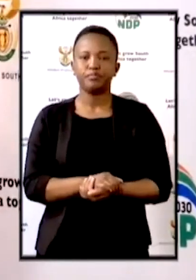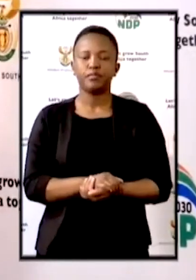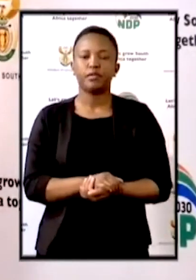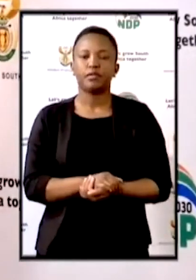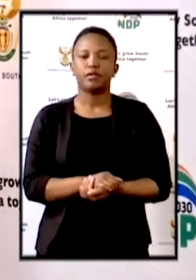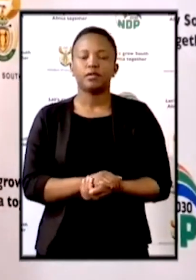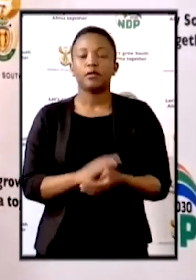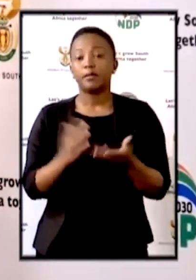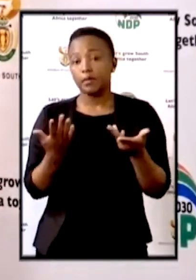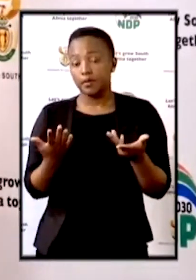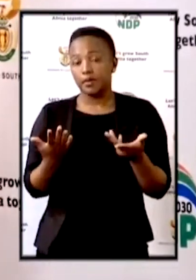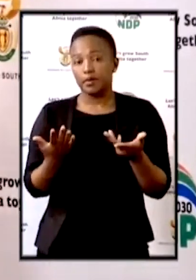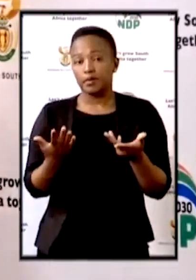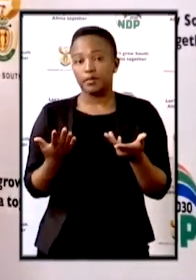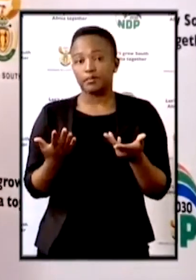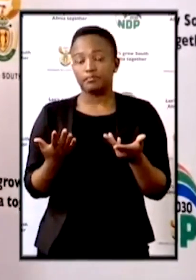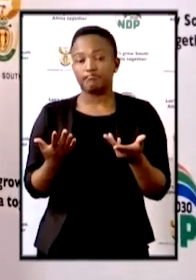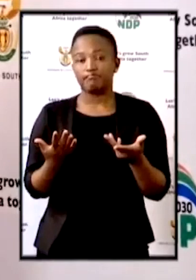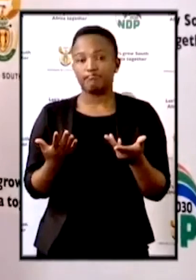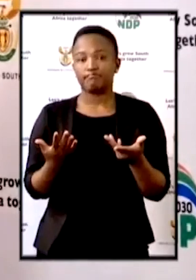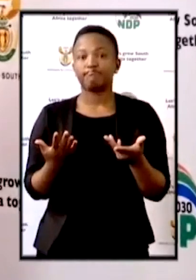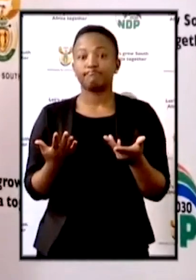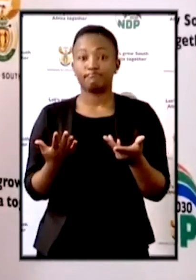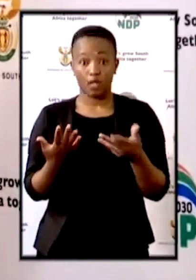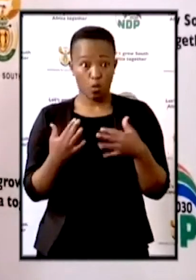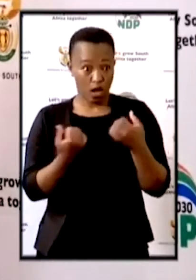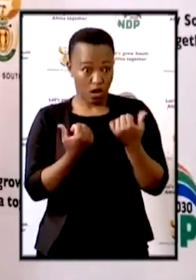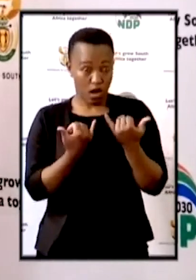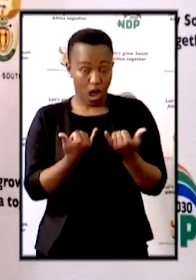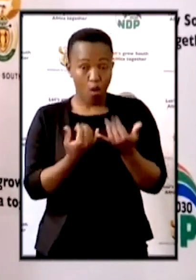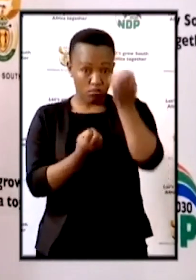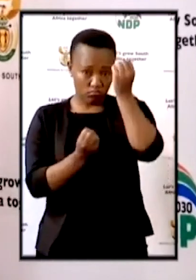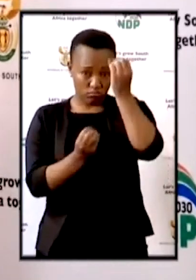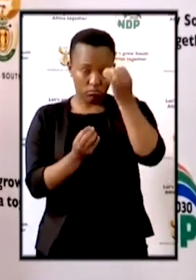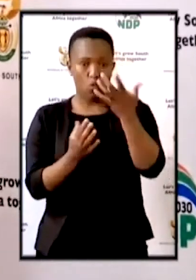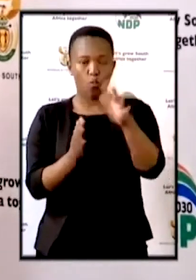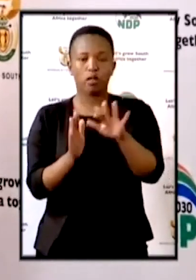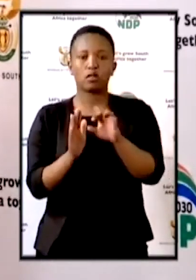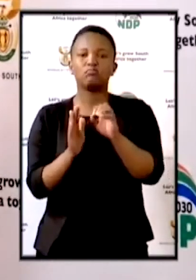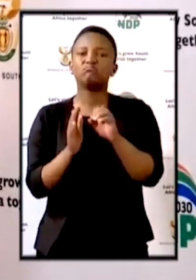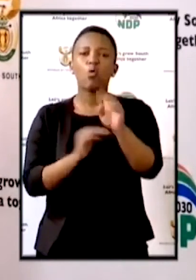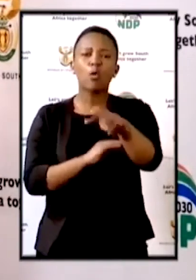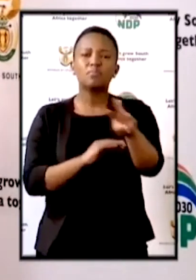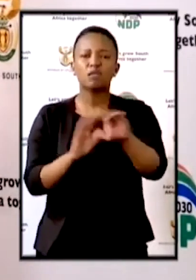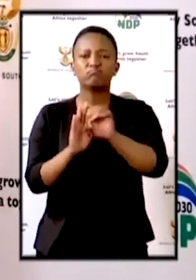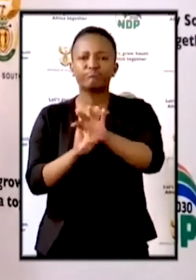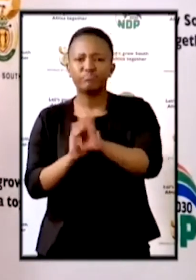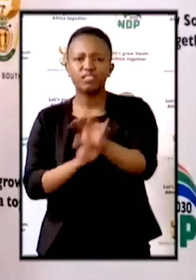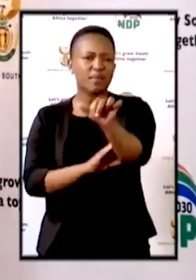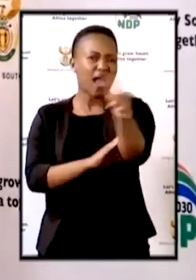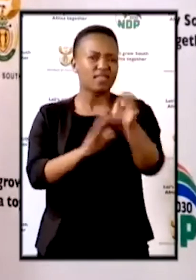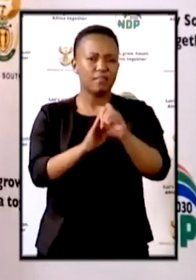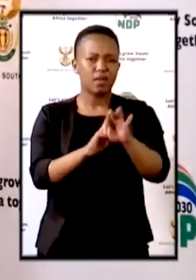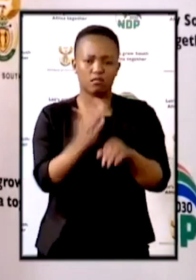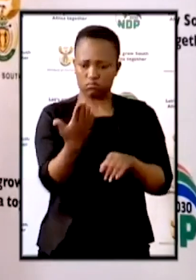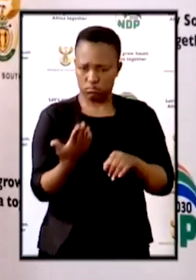By the way, we will be publicizing this in our website and in other media so that people